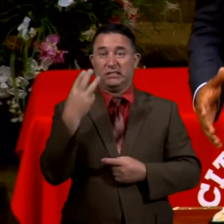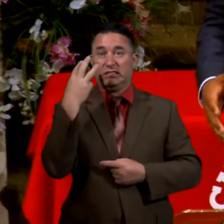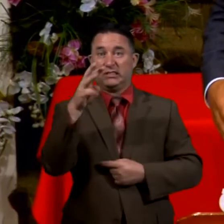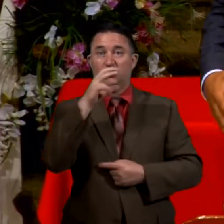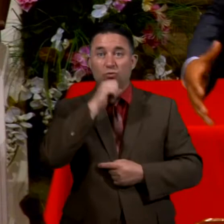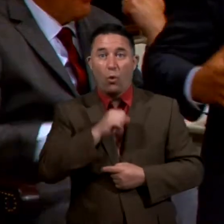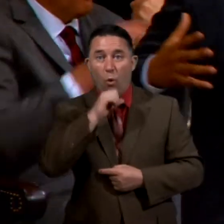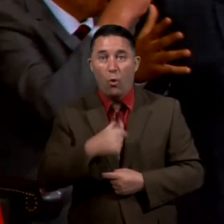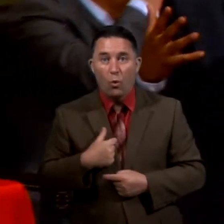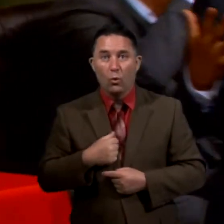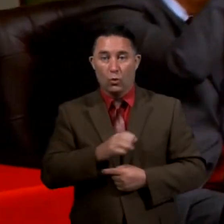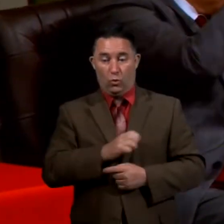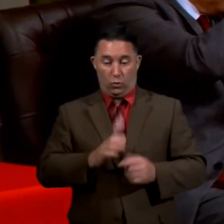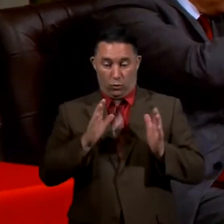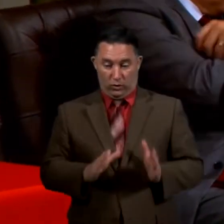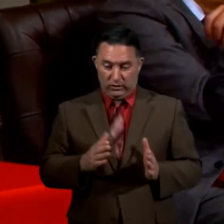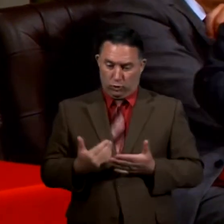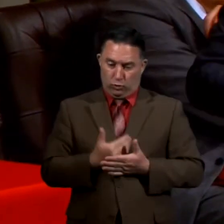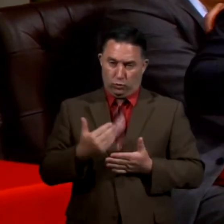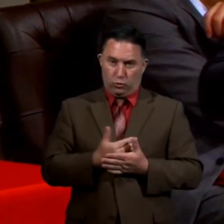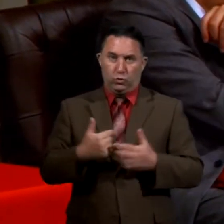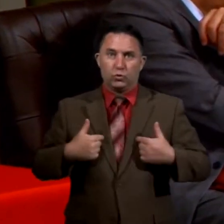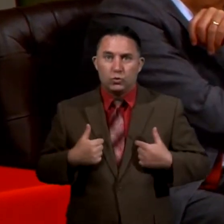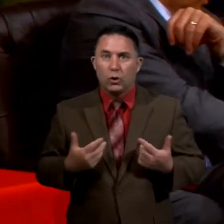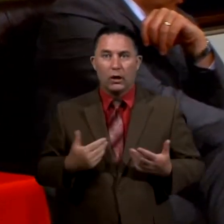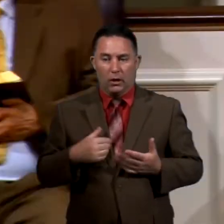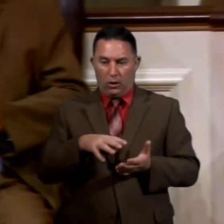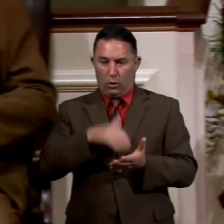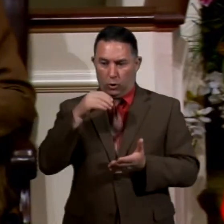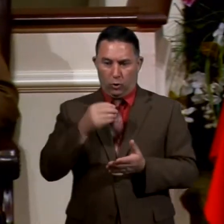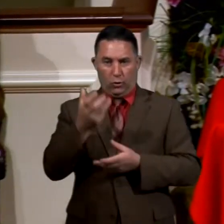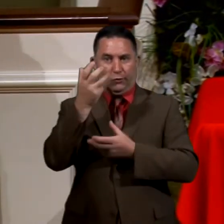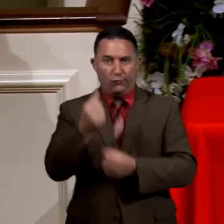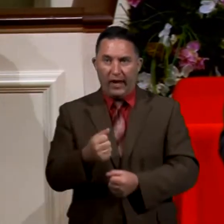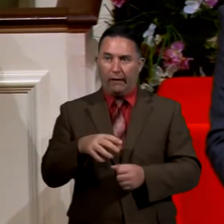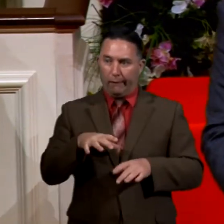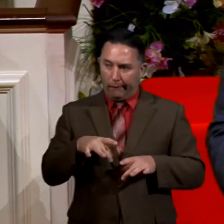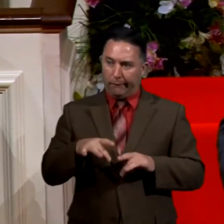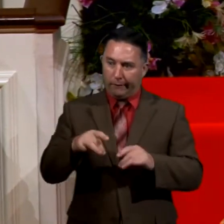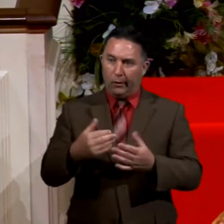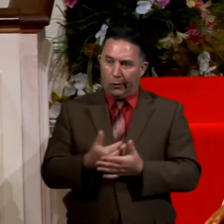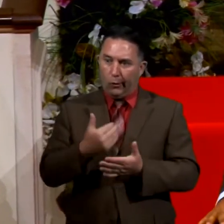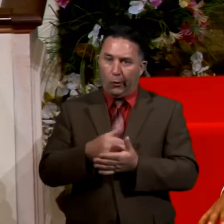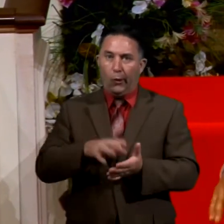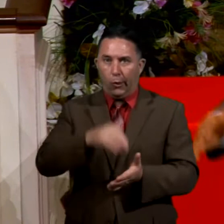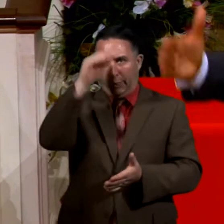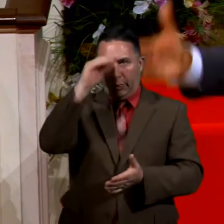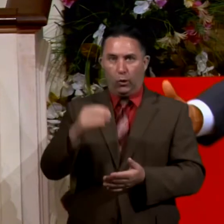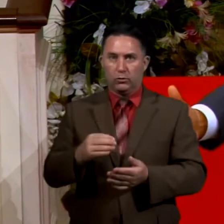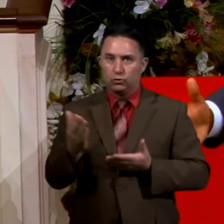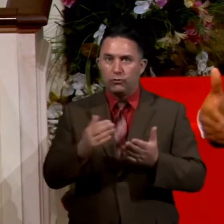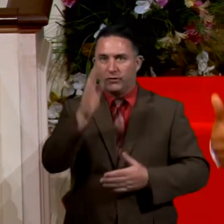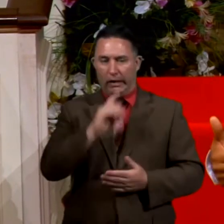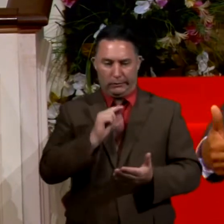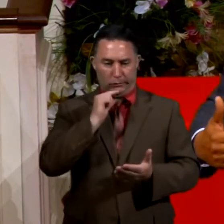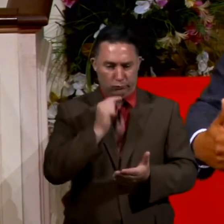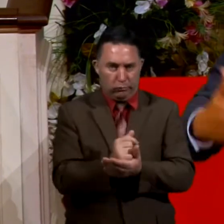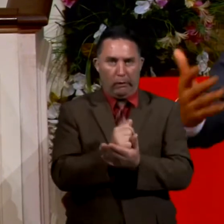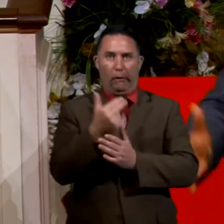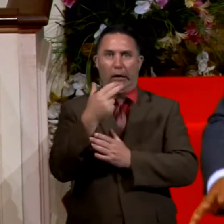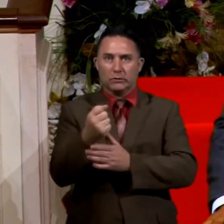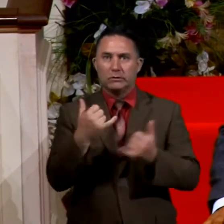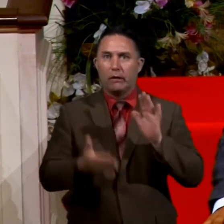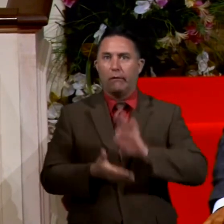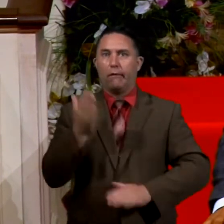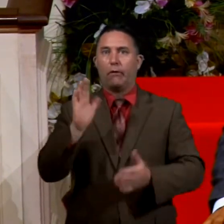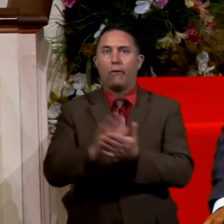age. Christianity was new to me. I was trying to learn the faith. I was trying to learn to serve God, and now I'm graduating. Now it's off